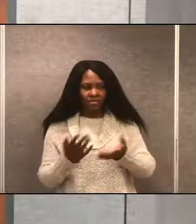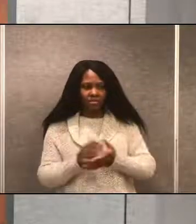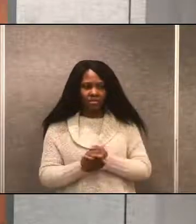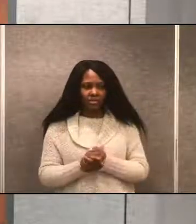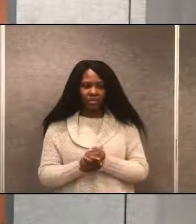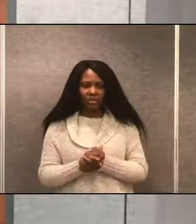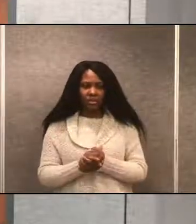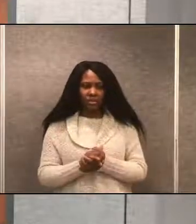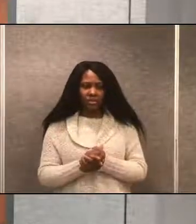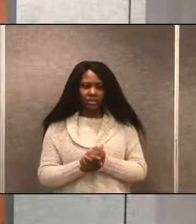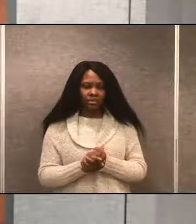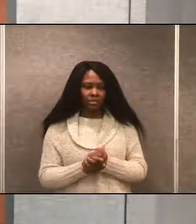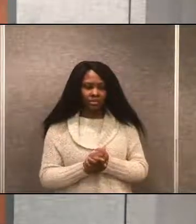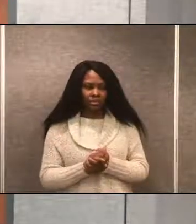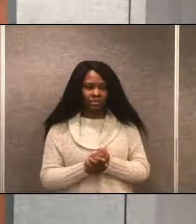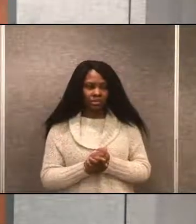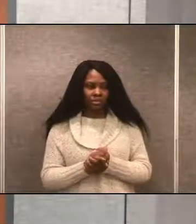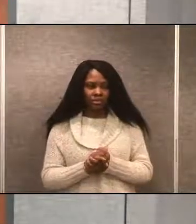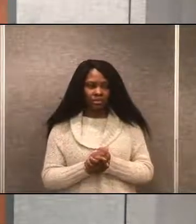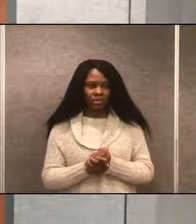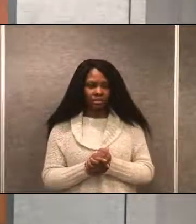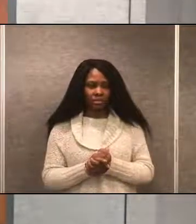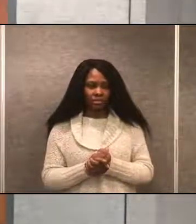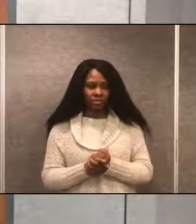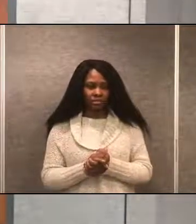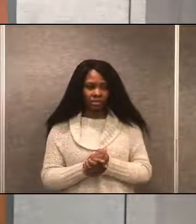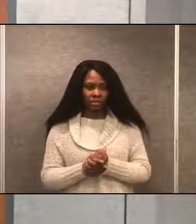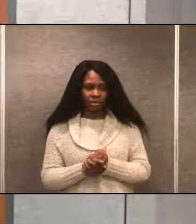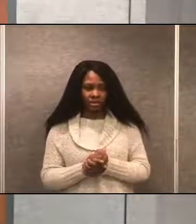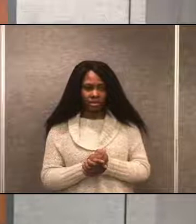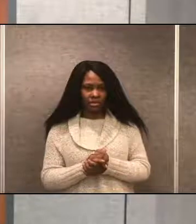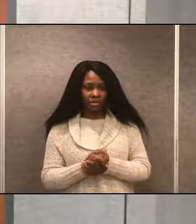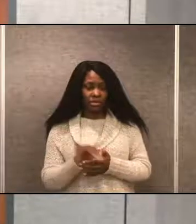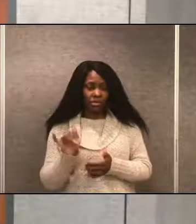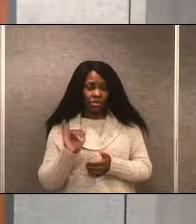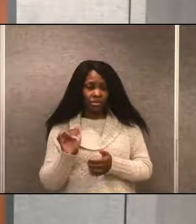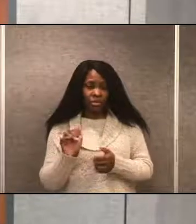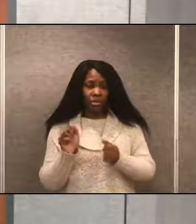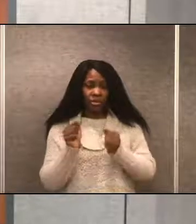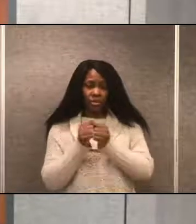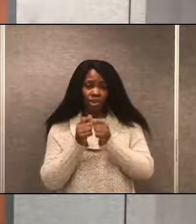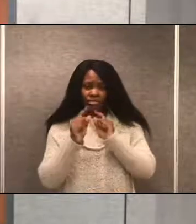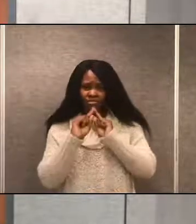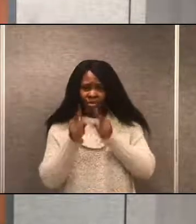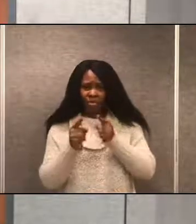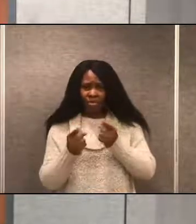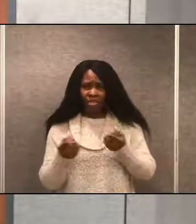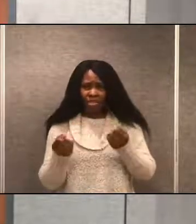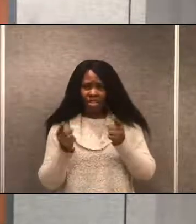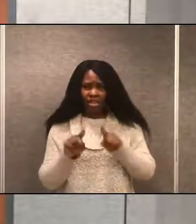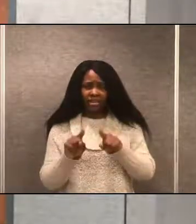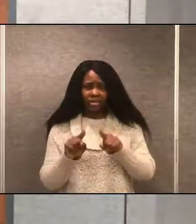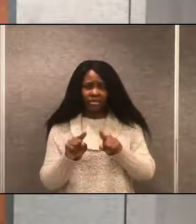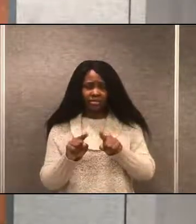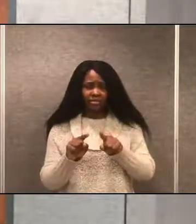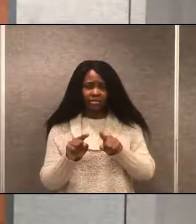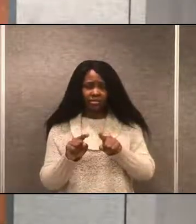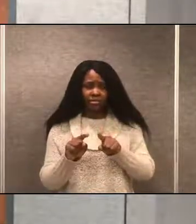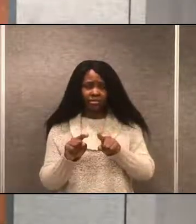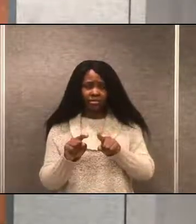add to that. And also concerning the executive order that's passed recently, Executive